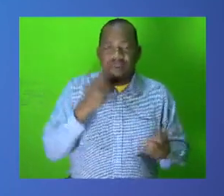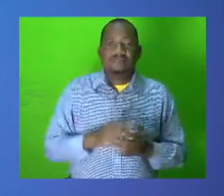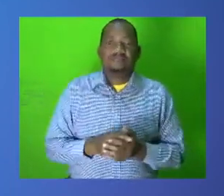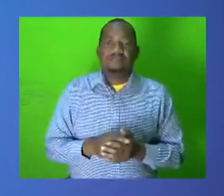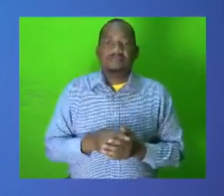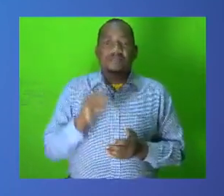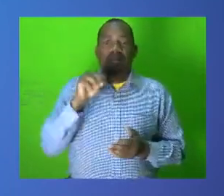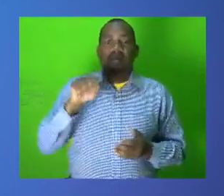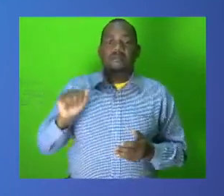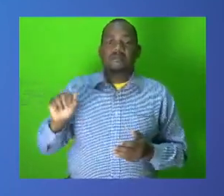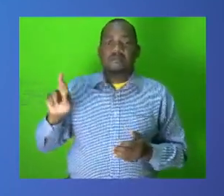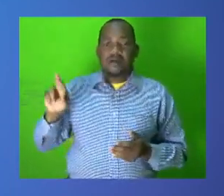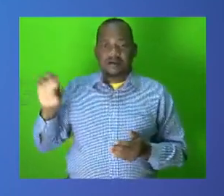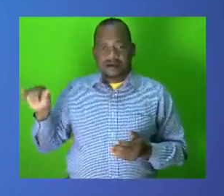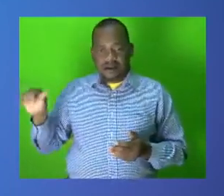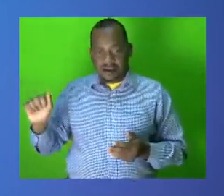Mariam?